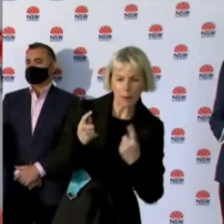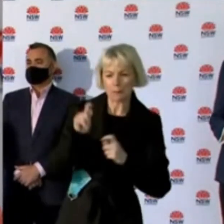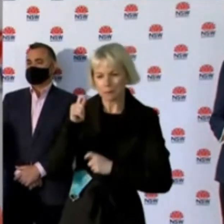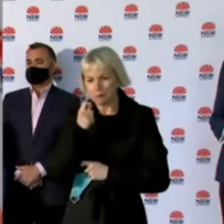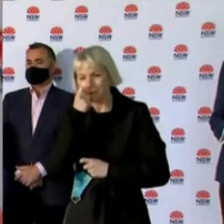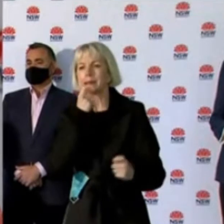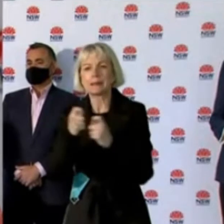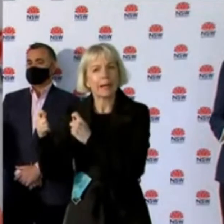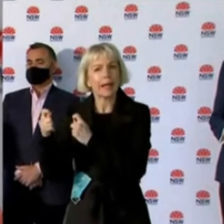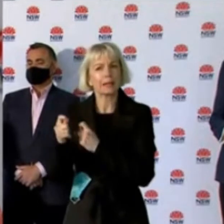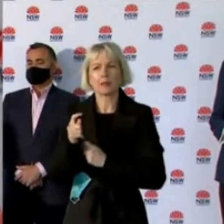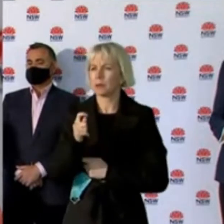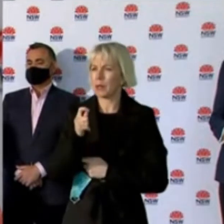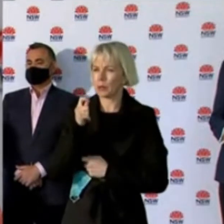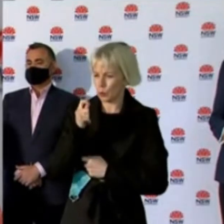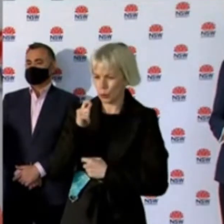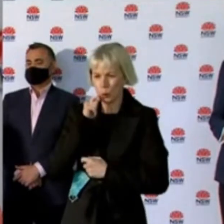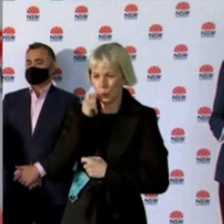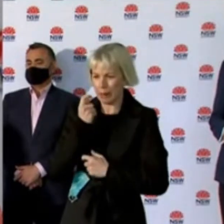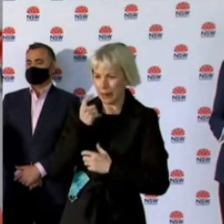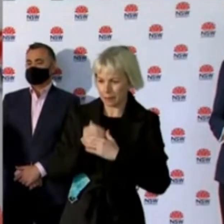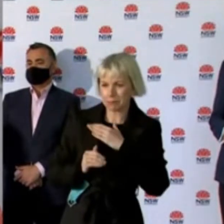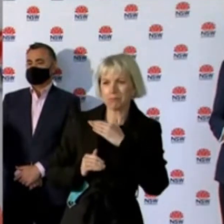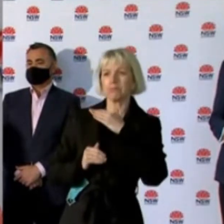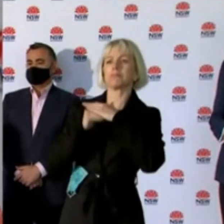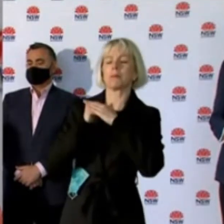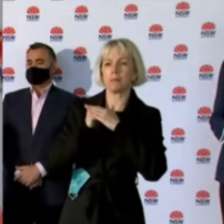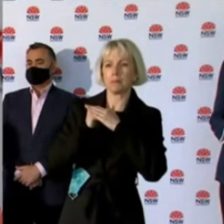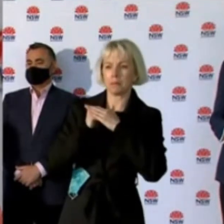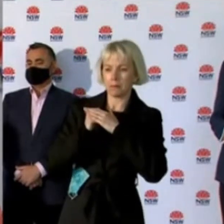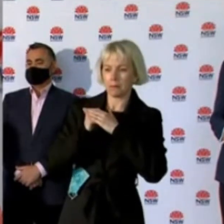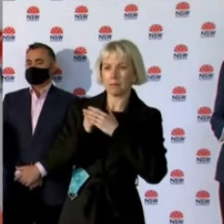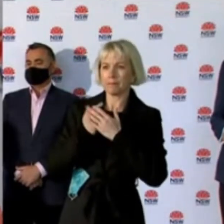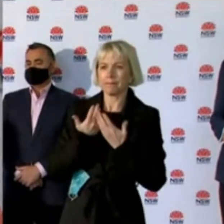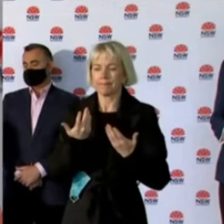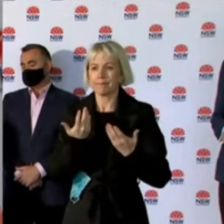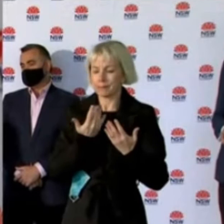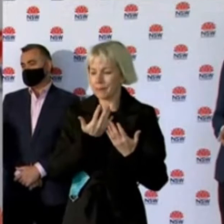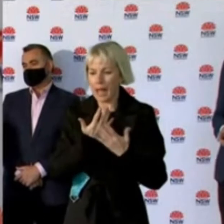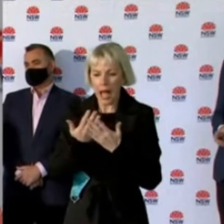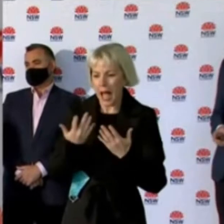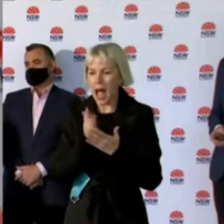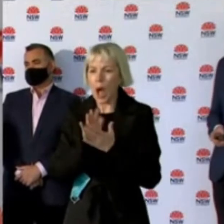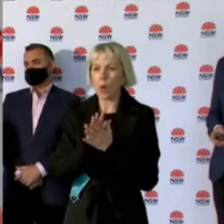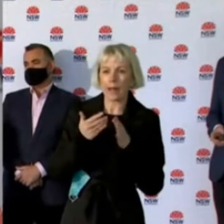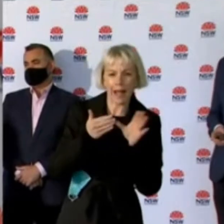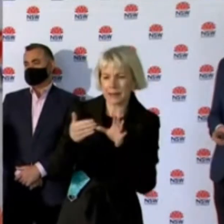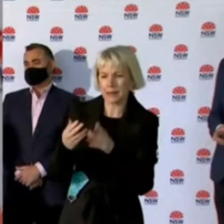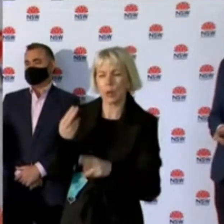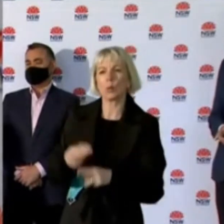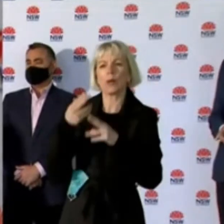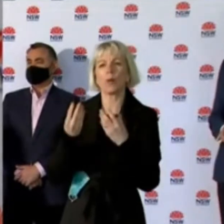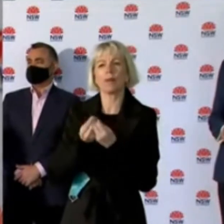threshold. Therefore, we have to balance who we're testing. And so people going into Fairfield, anyone with the most